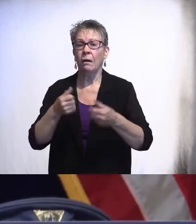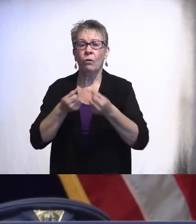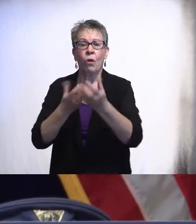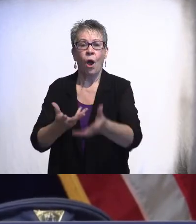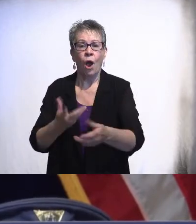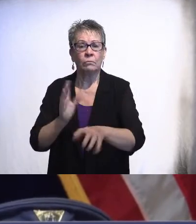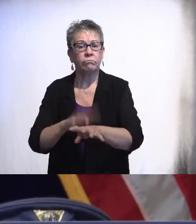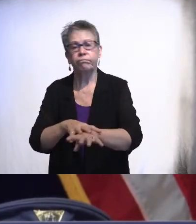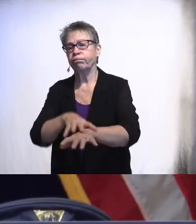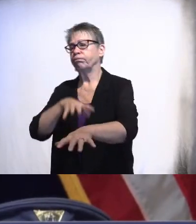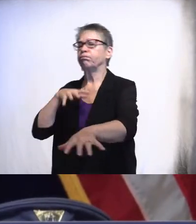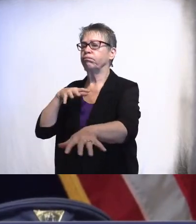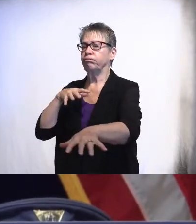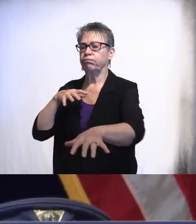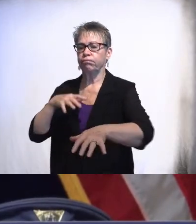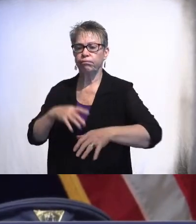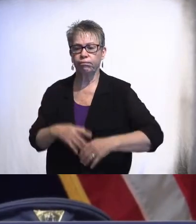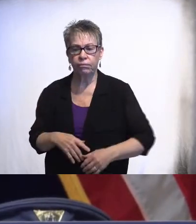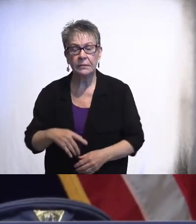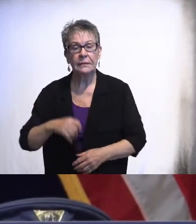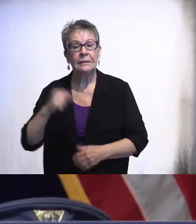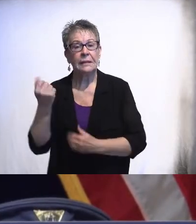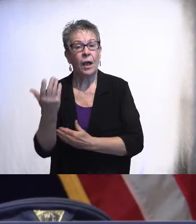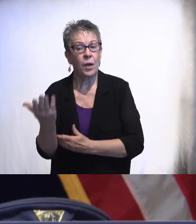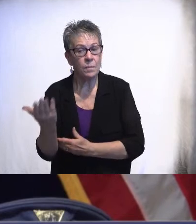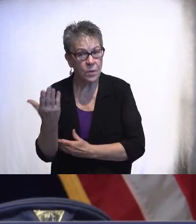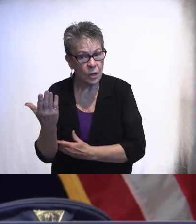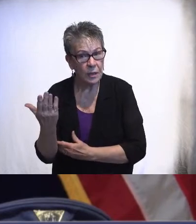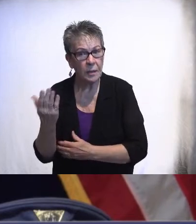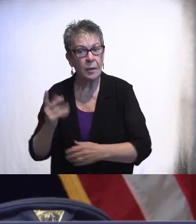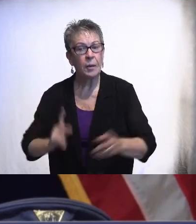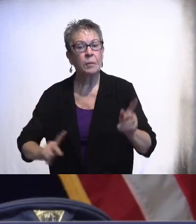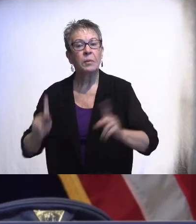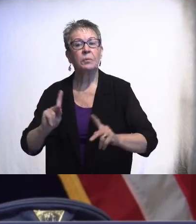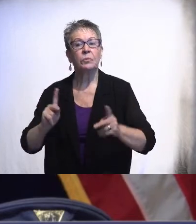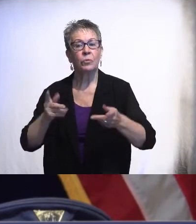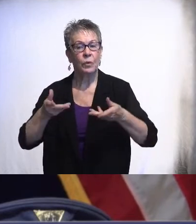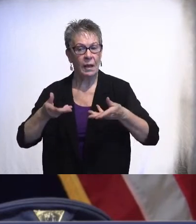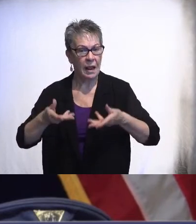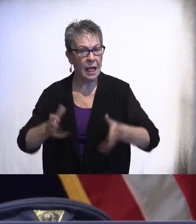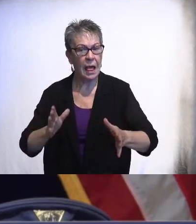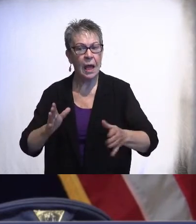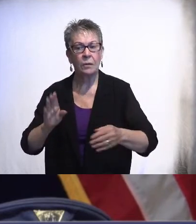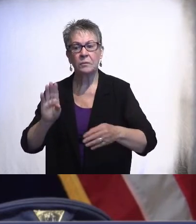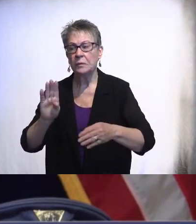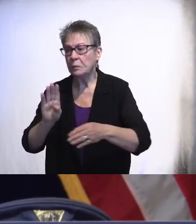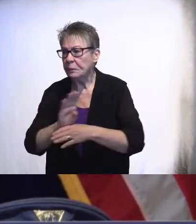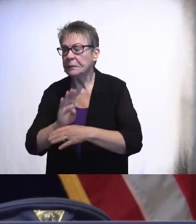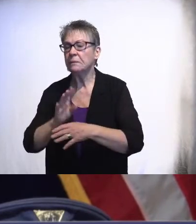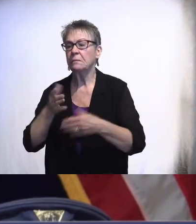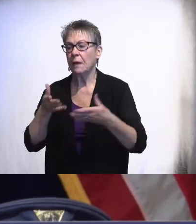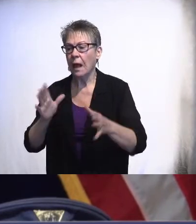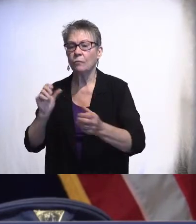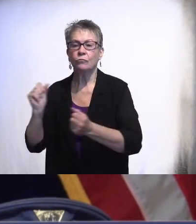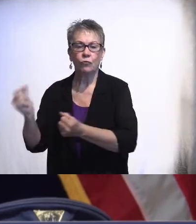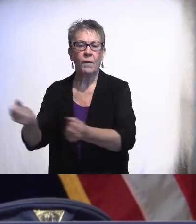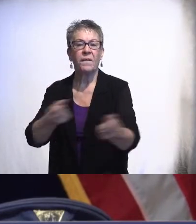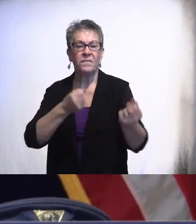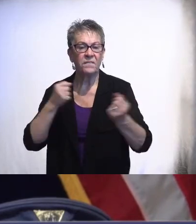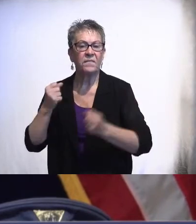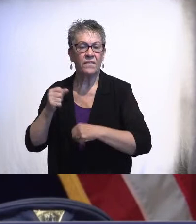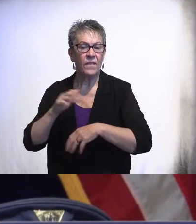morning at 8:30, and I have confirmed that those drivers were issued summonses for being in here against the